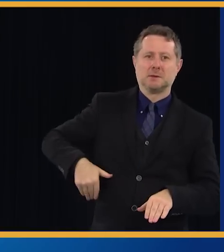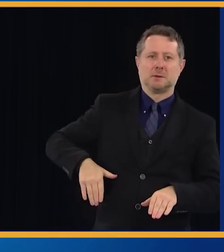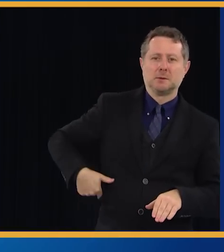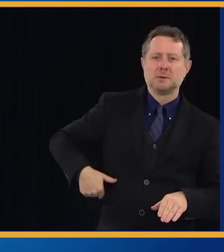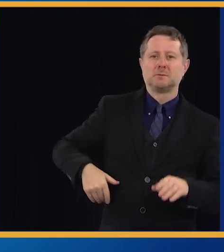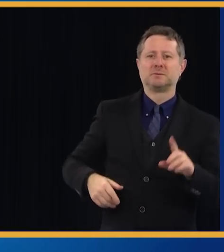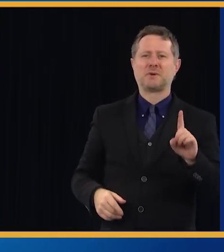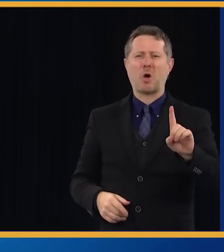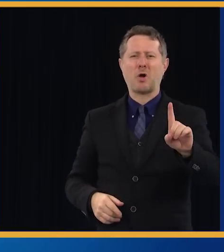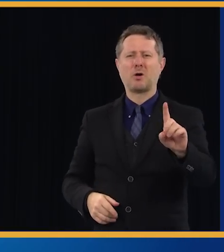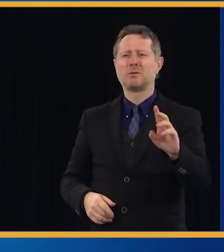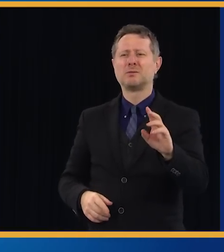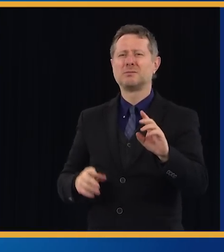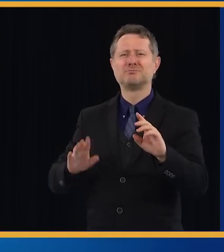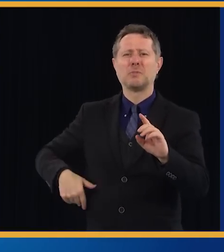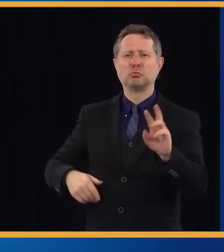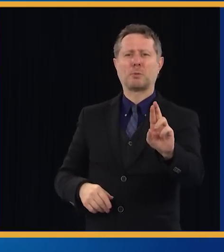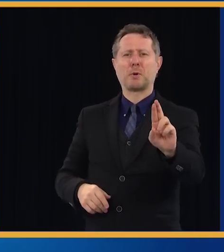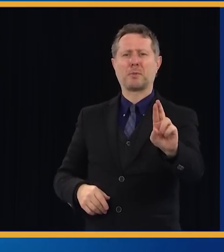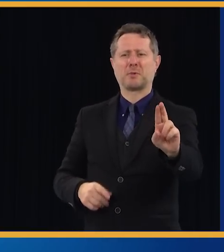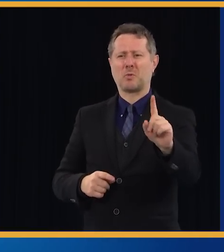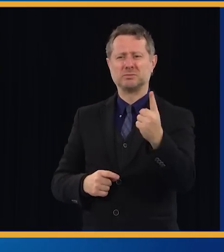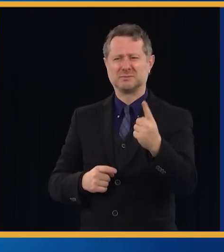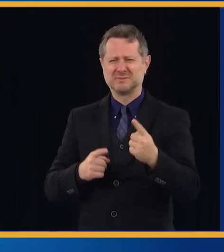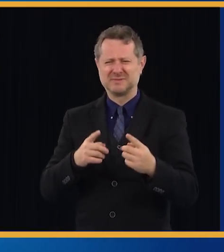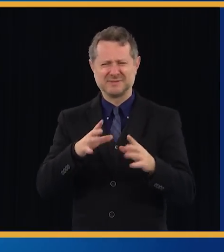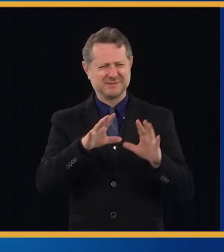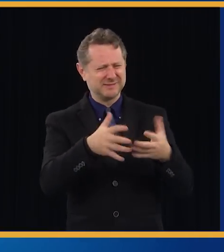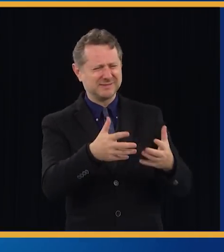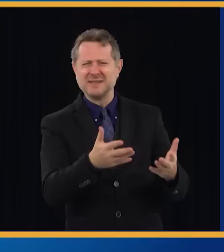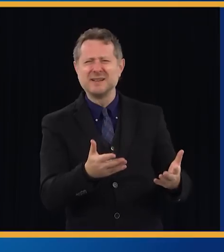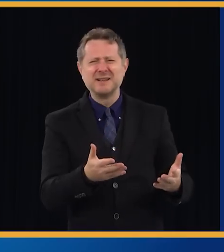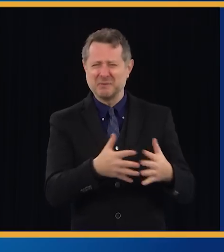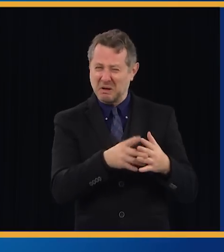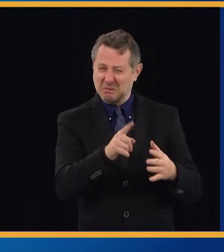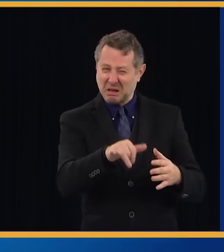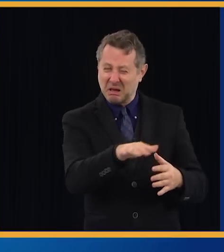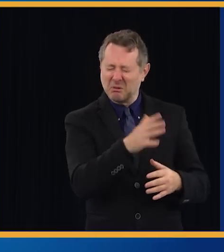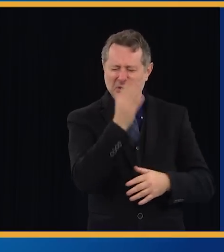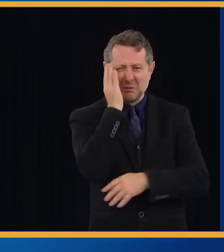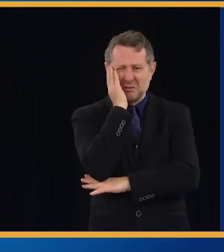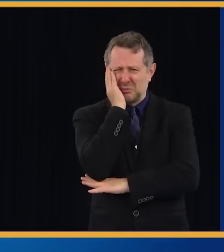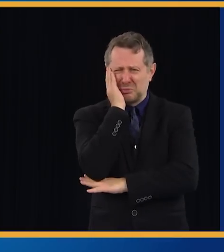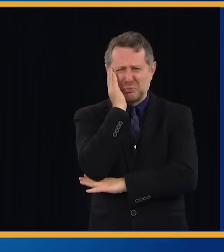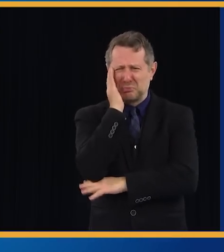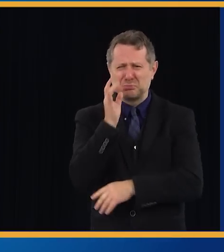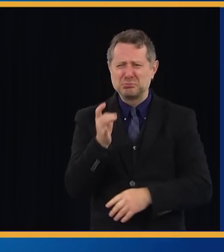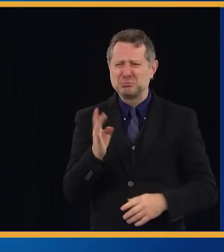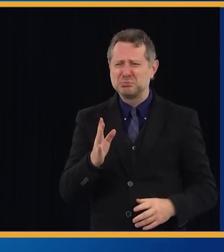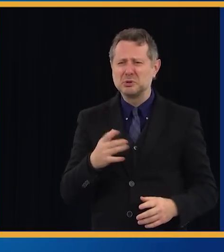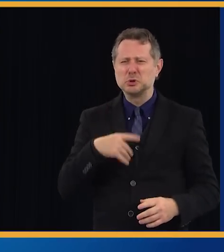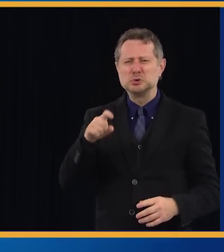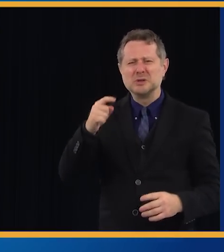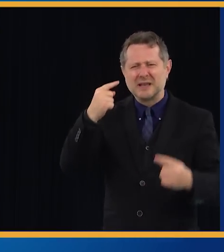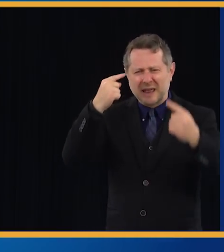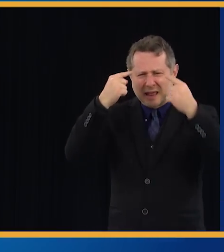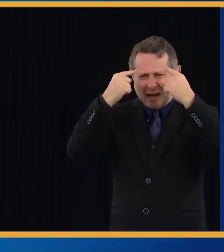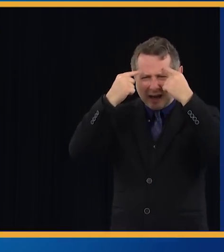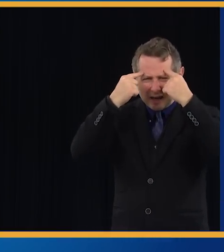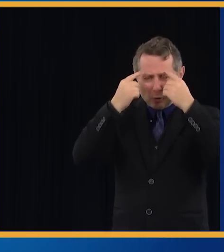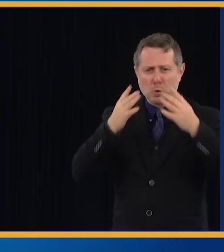are. It's just not who we are as a people. I mean, if there's ever a time for humanity and